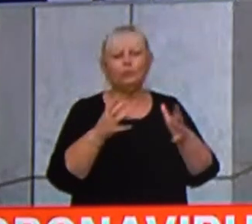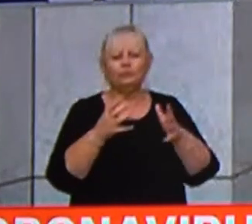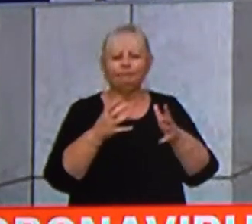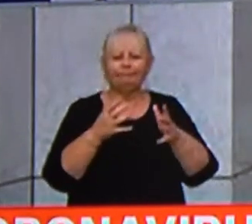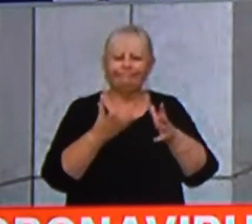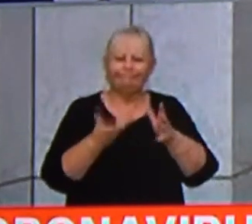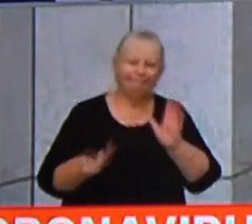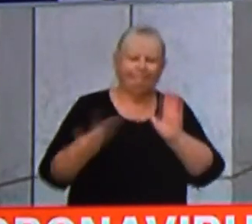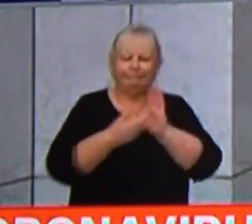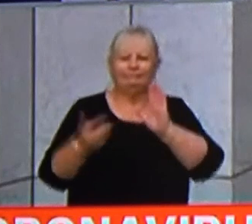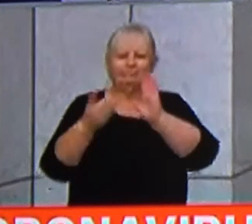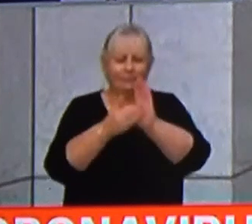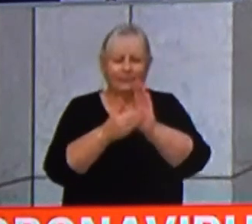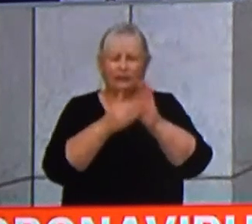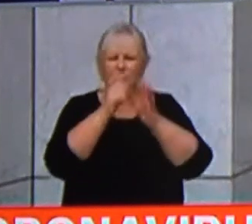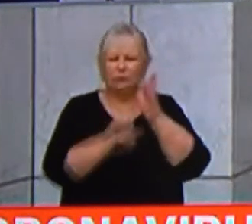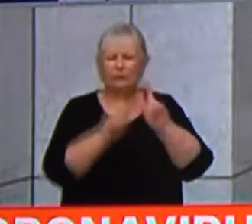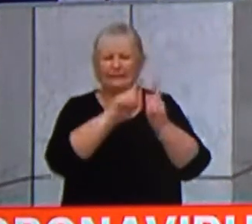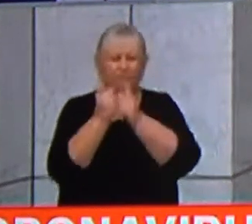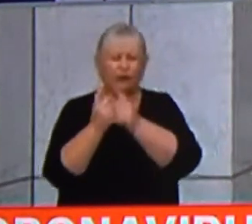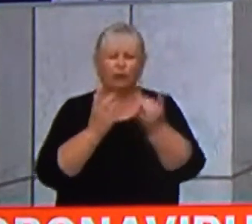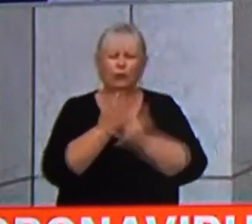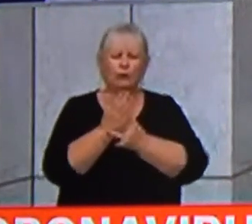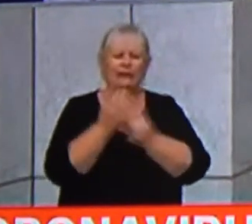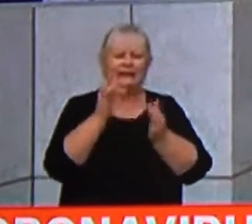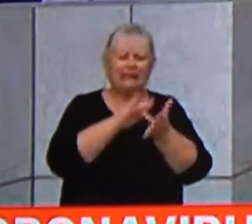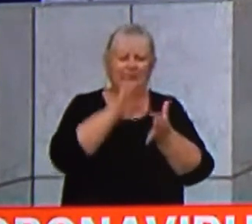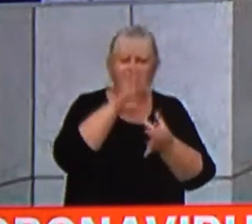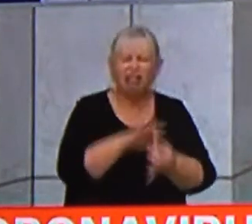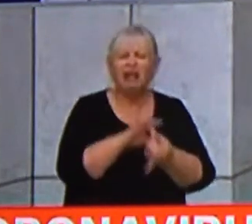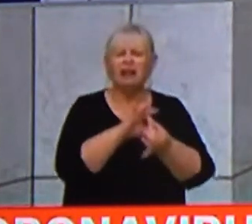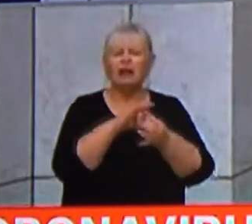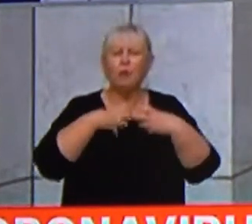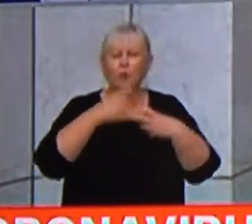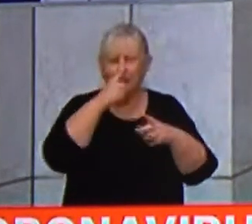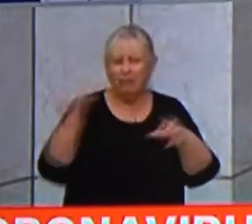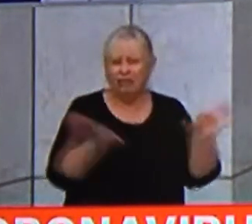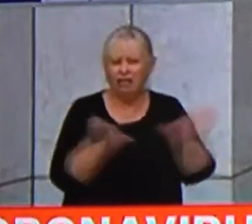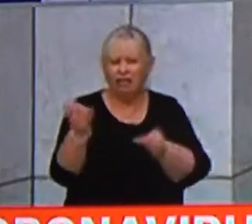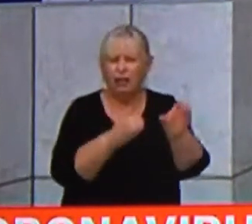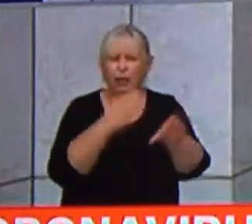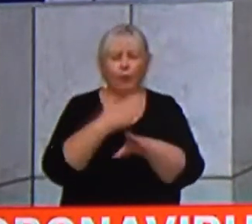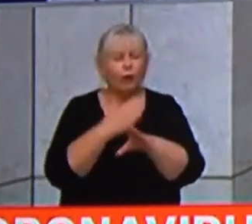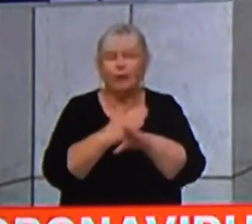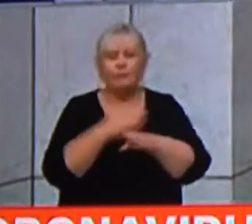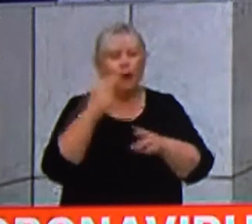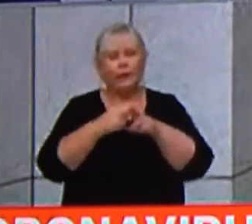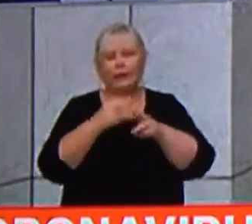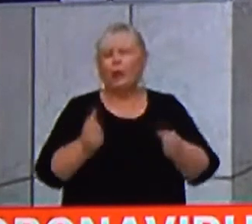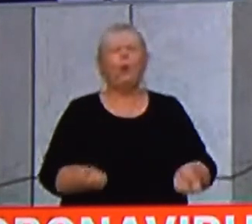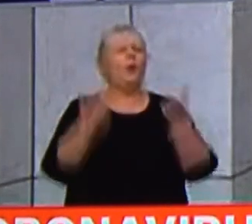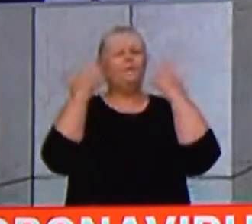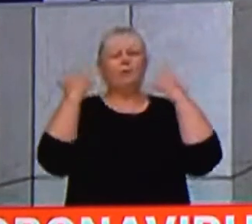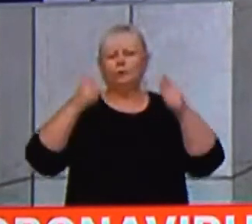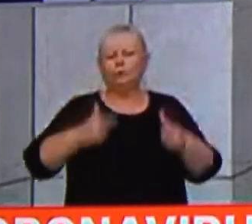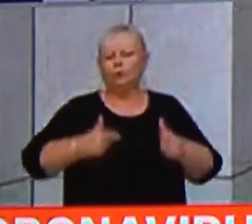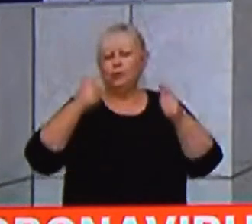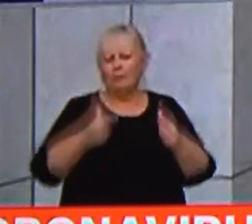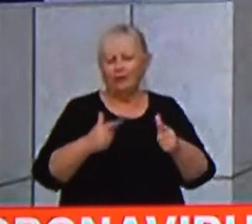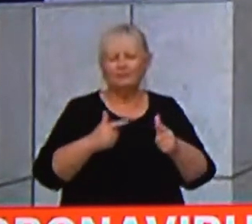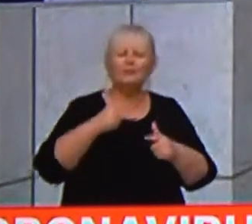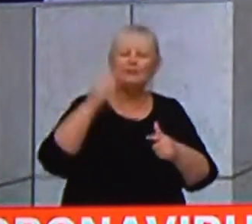to quality health care when they're at home. We're asking Australians to stay home, particularly older Australians, even more so.